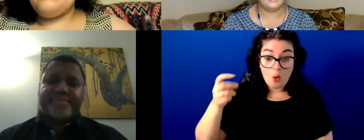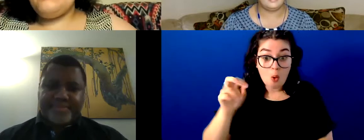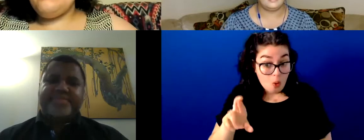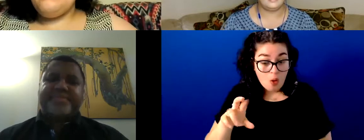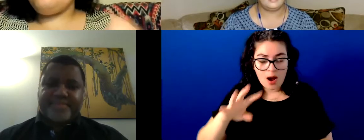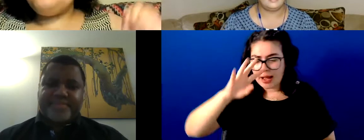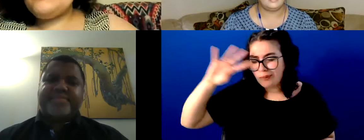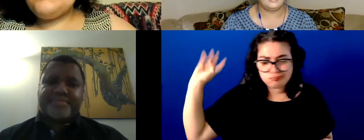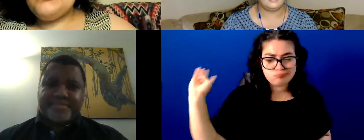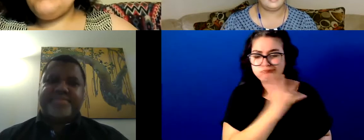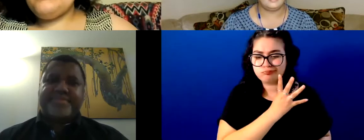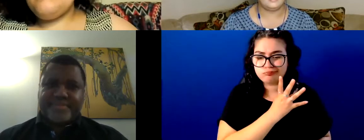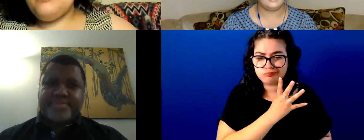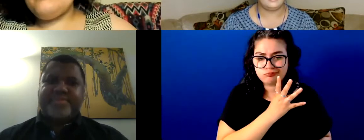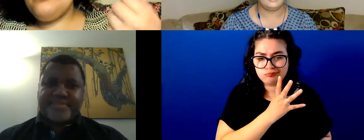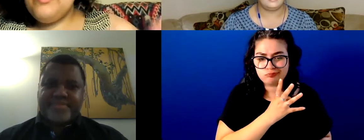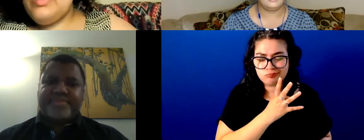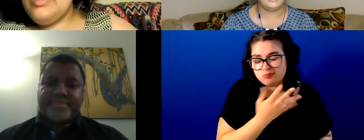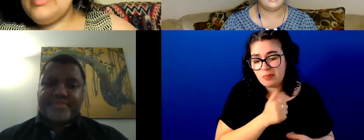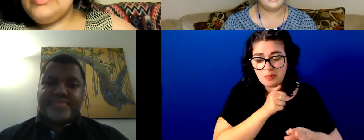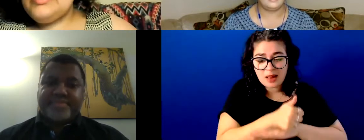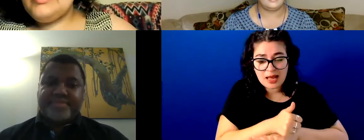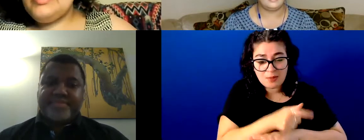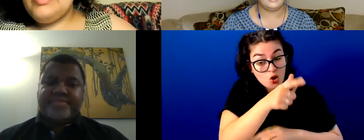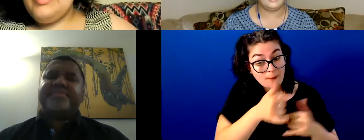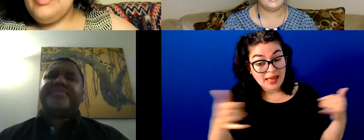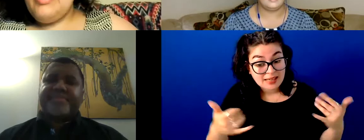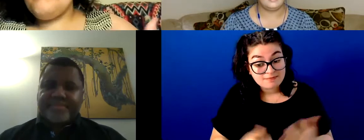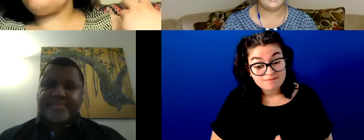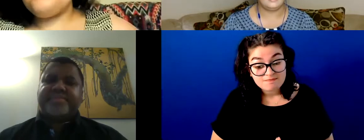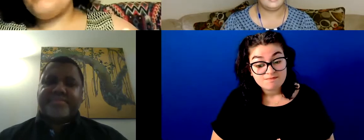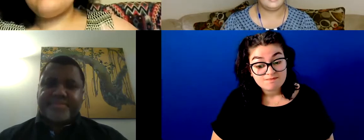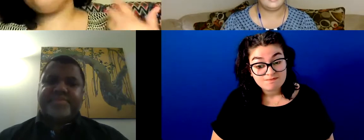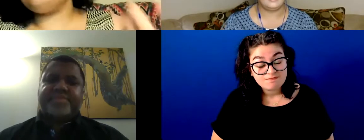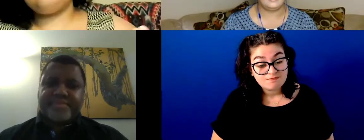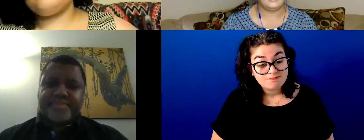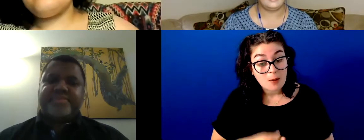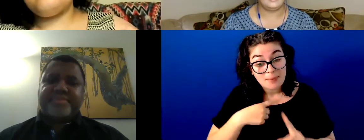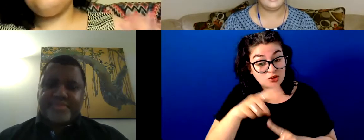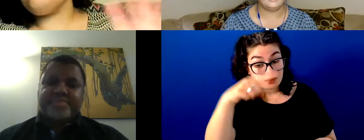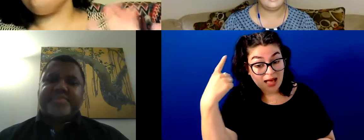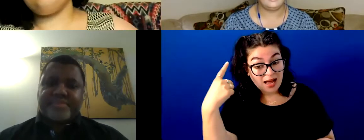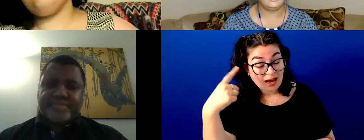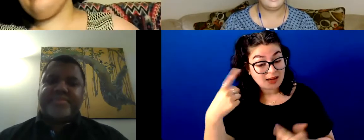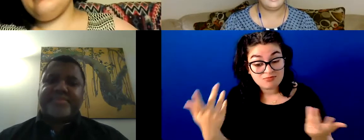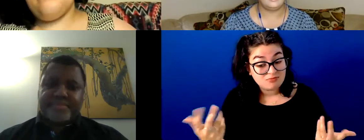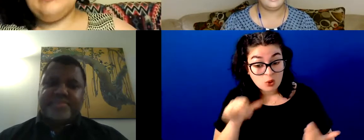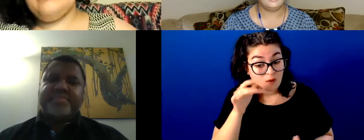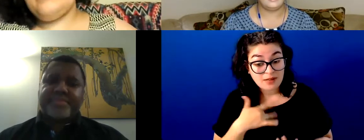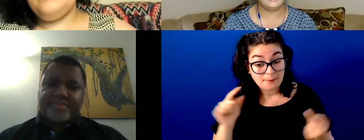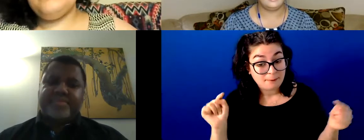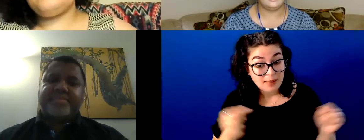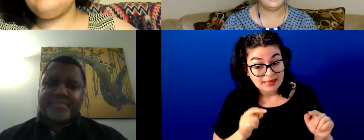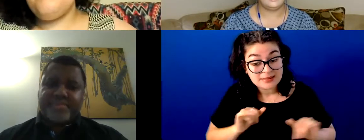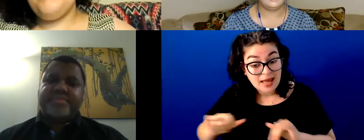it and just blame it on the fact that you're large. And then because you're Black, you're just not like, you don't feel pain like the rest